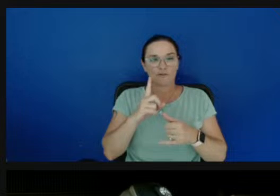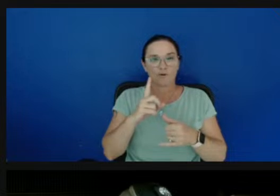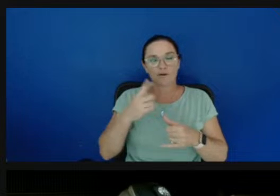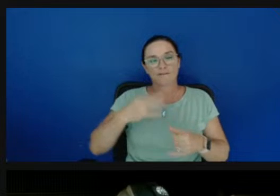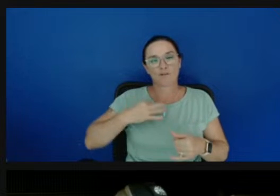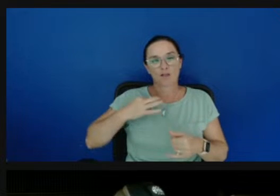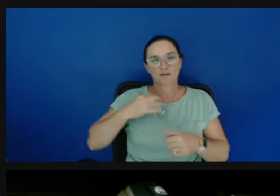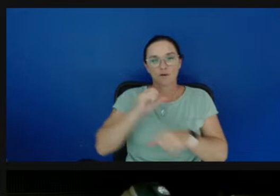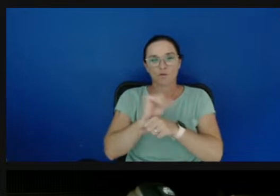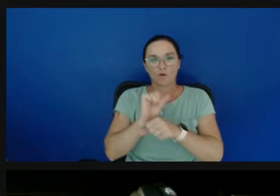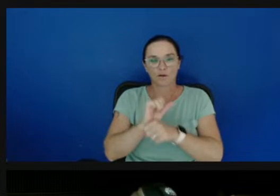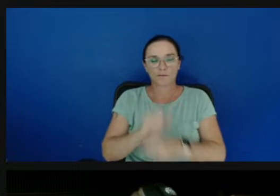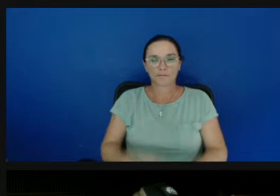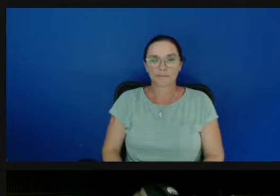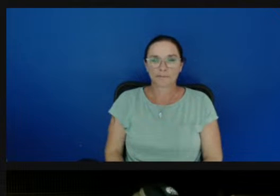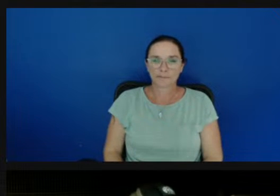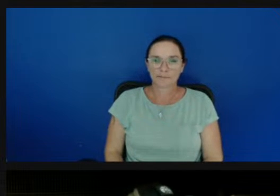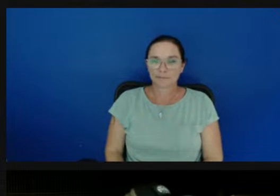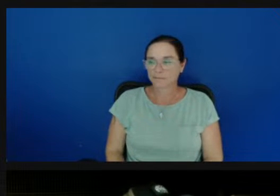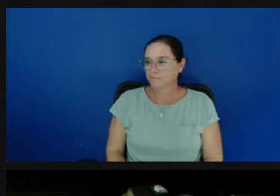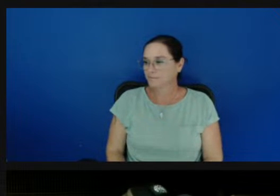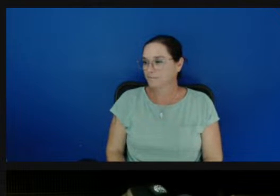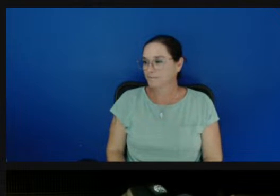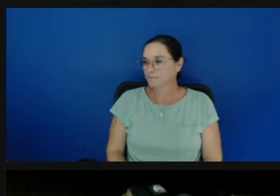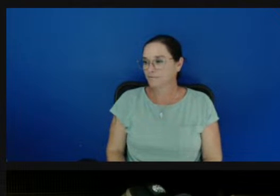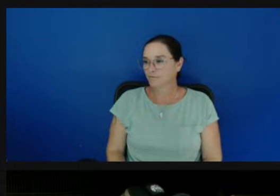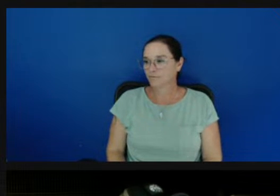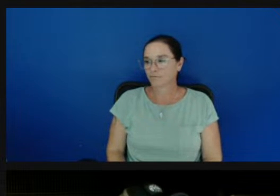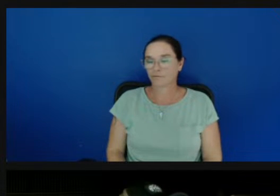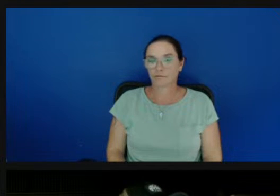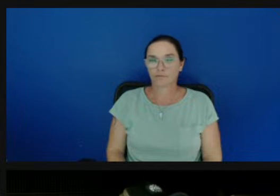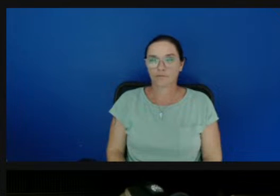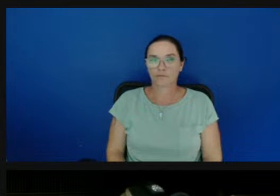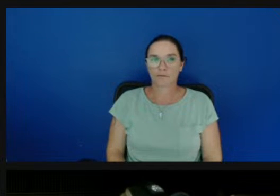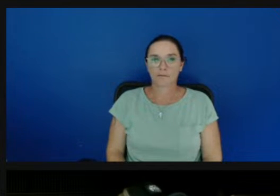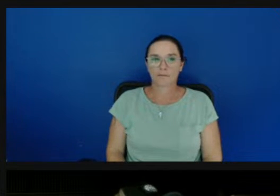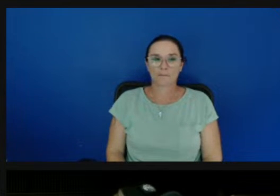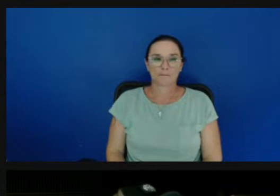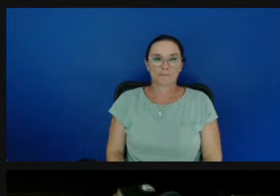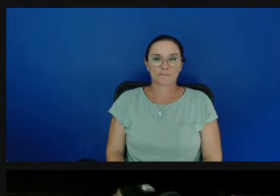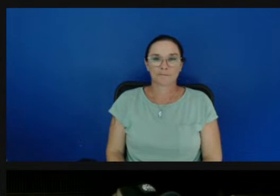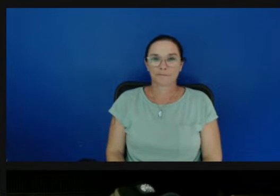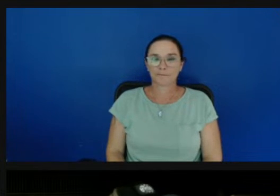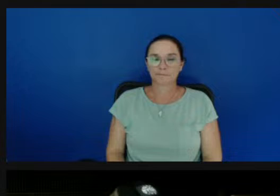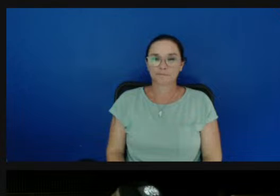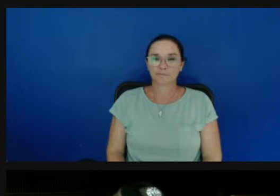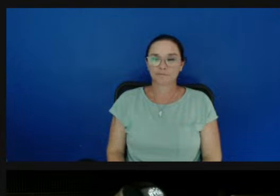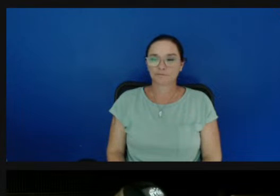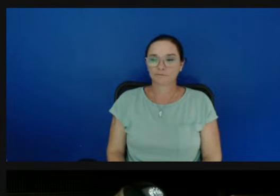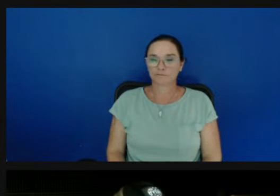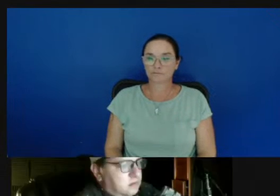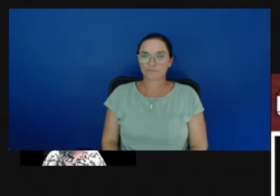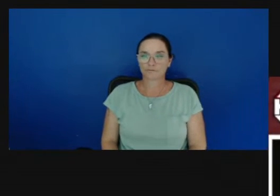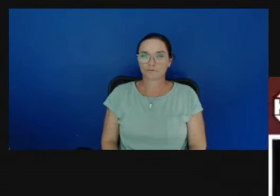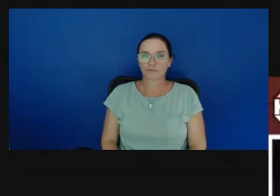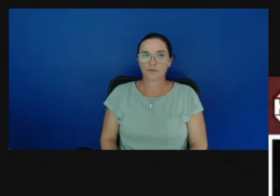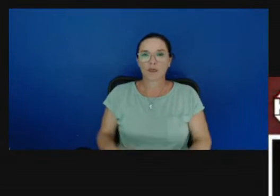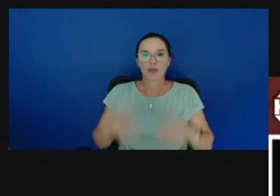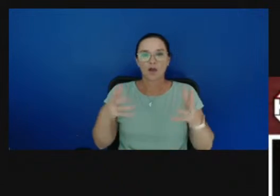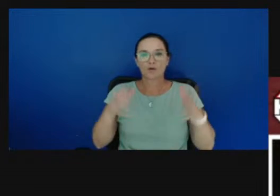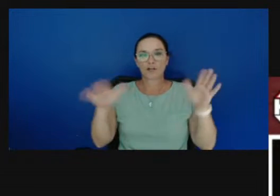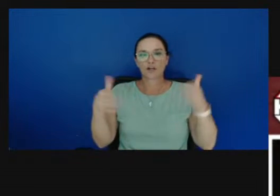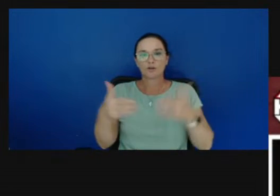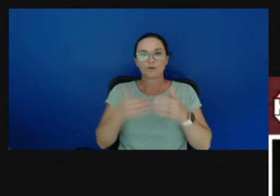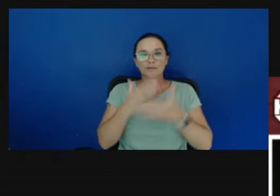USGS. So certainly an expert too. Let's hear from Ben. Before we go any further, let me introduce some of the